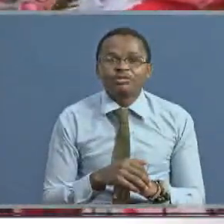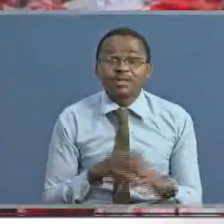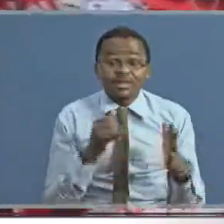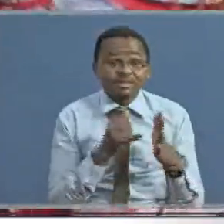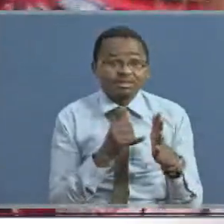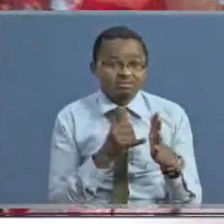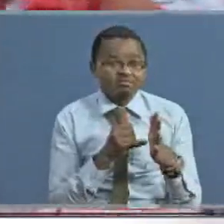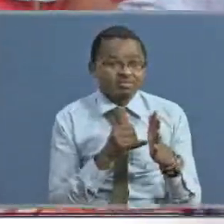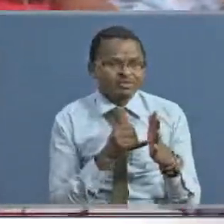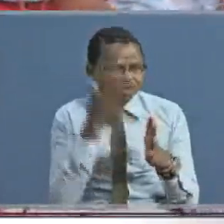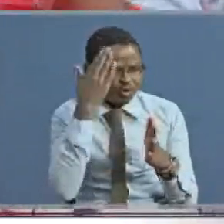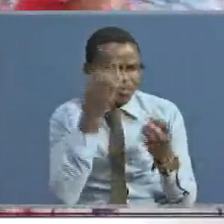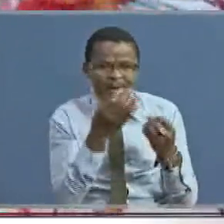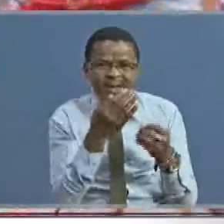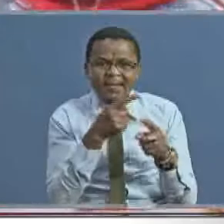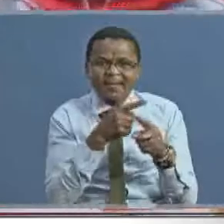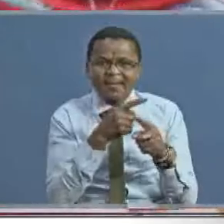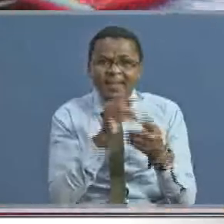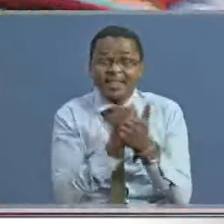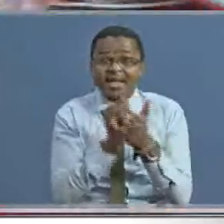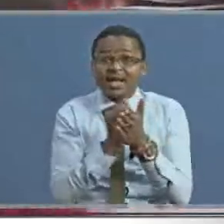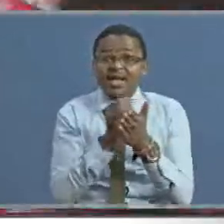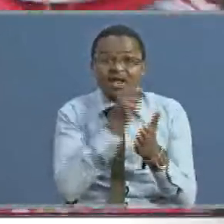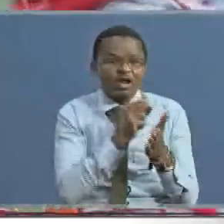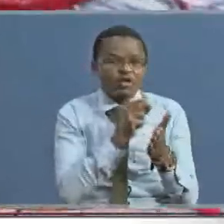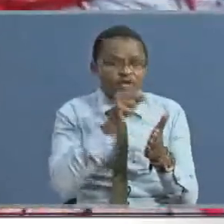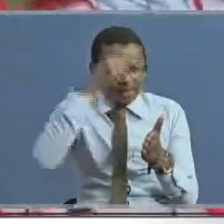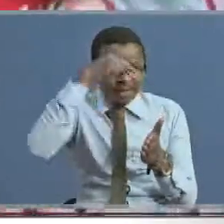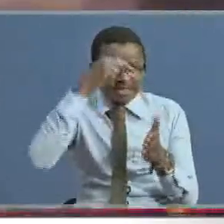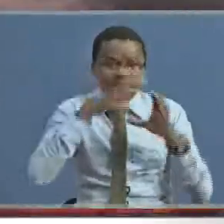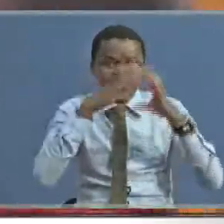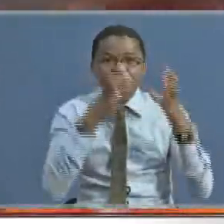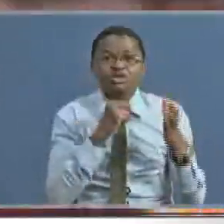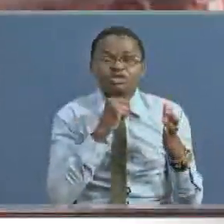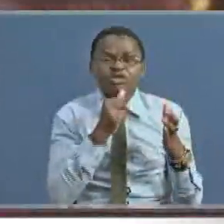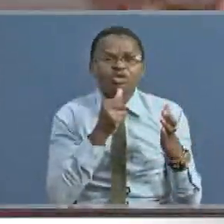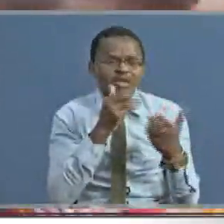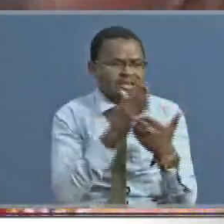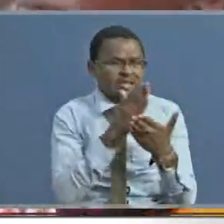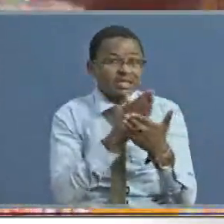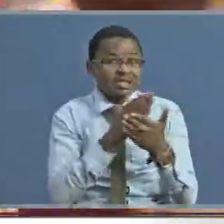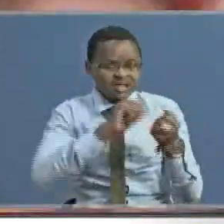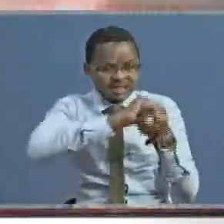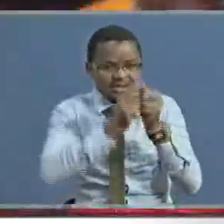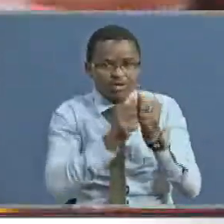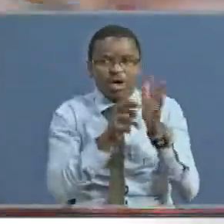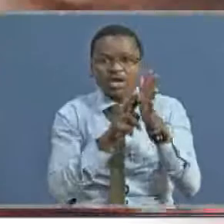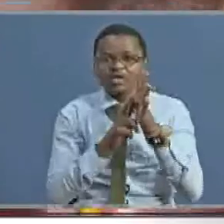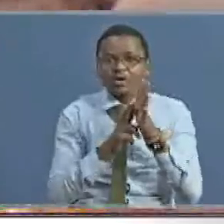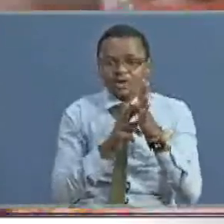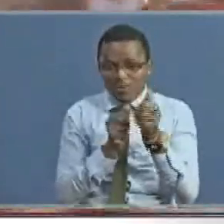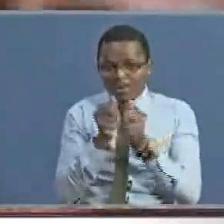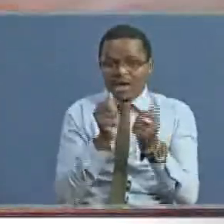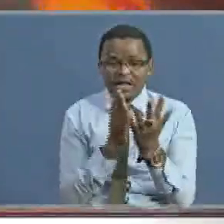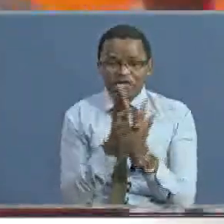It may not be known to many that turning into an elder within the Maasai community is not an automatic change, as one is required to pass